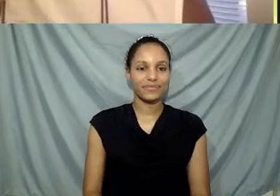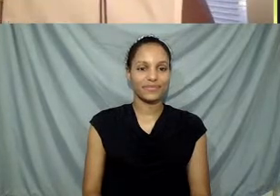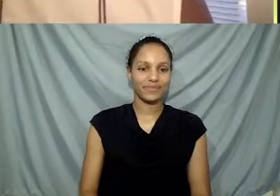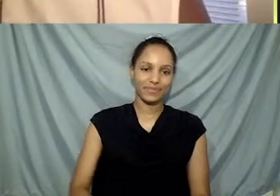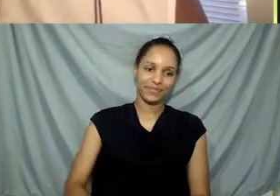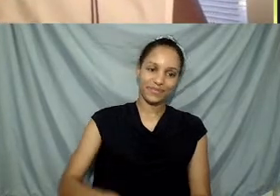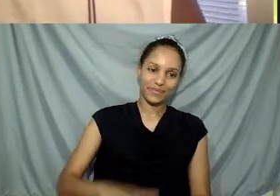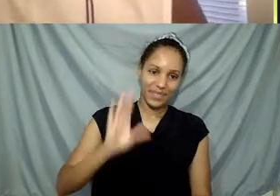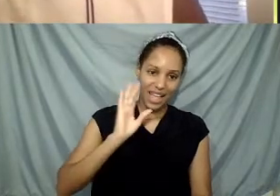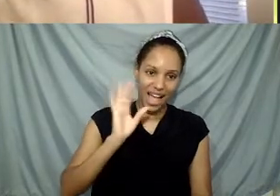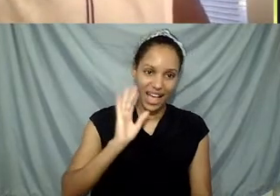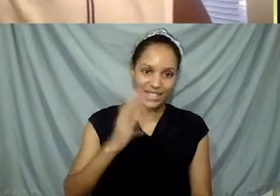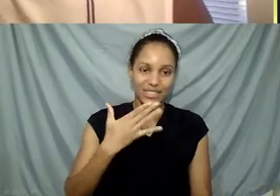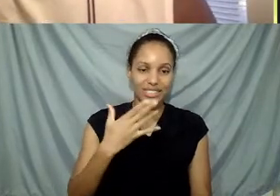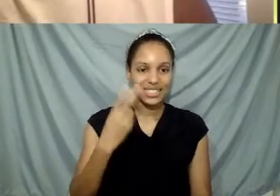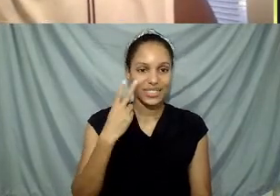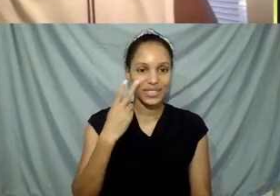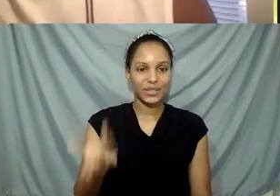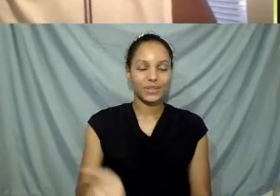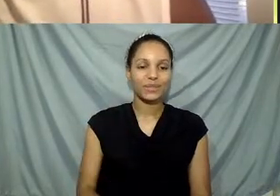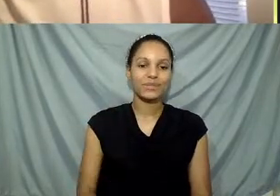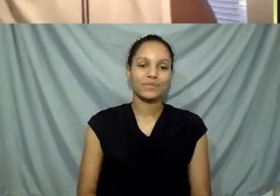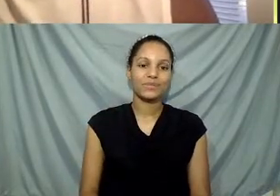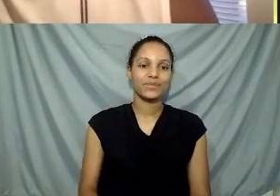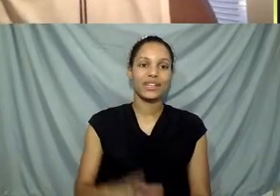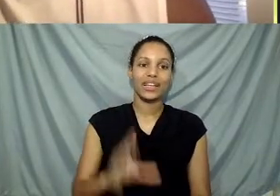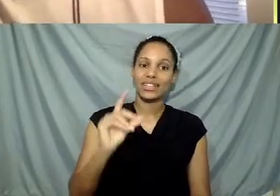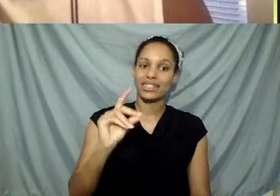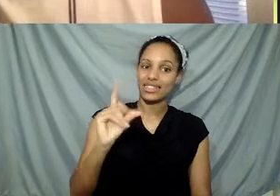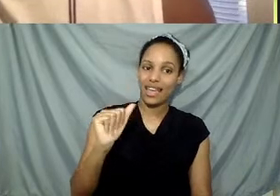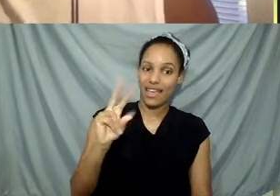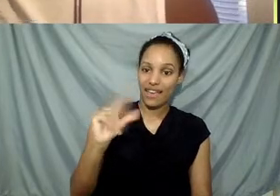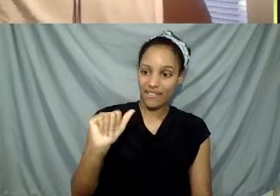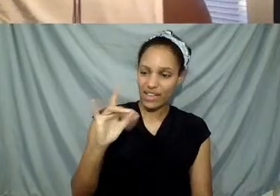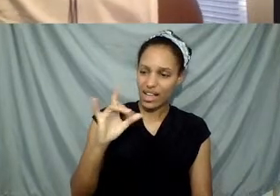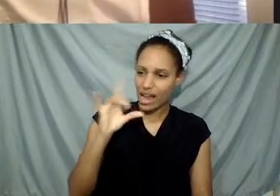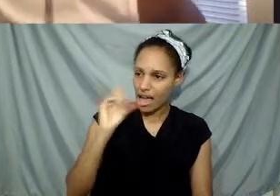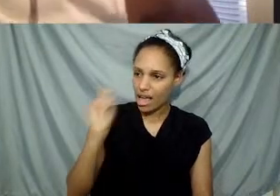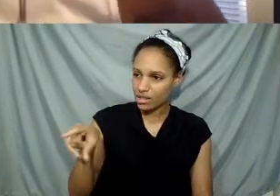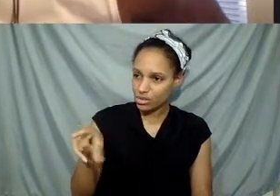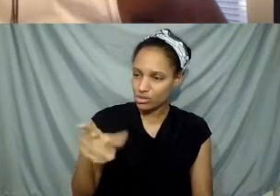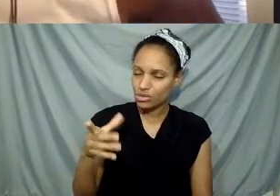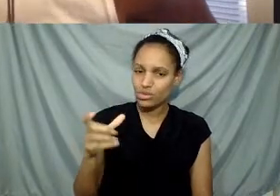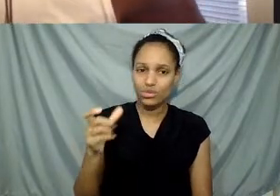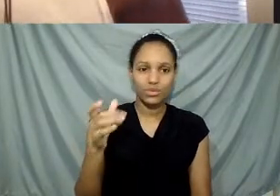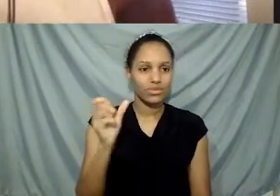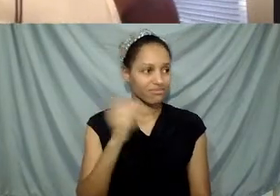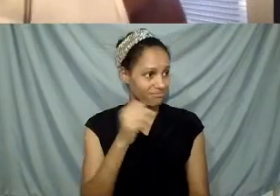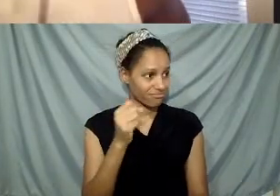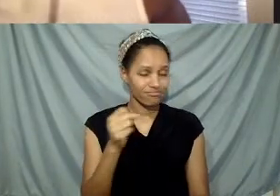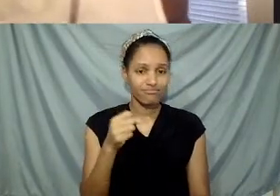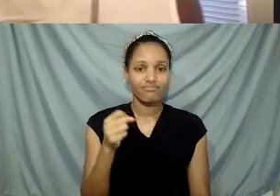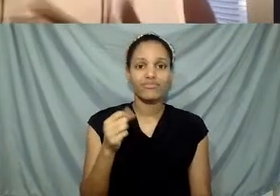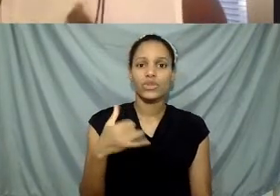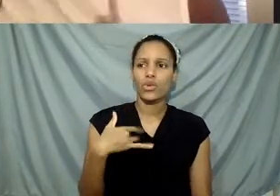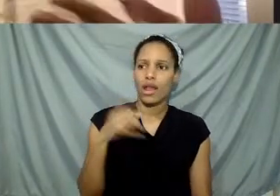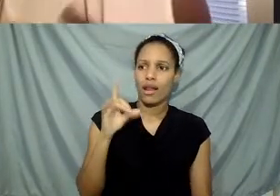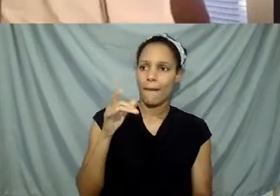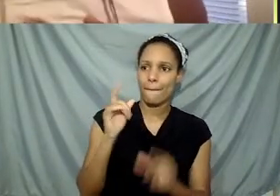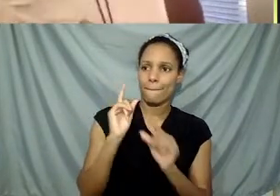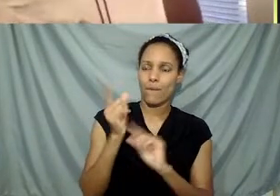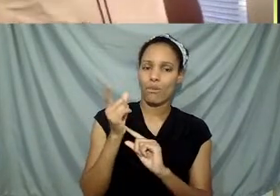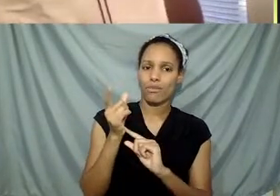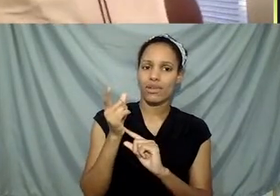See you, Charmaine. Deva, can I ask you a question? Yes. You had a moment